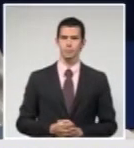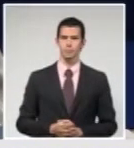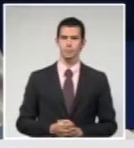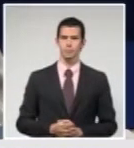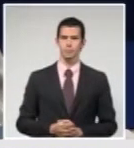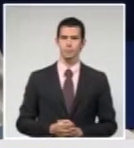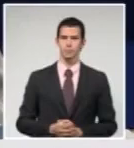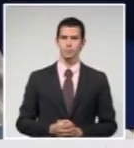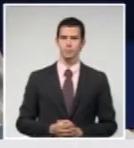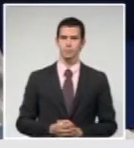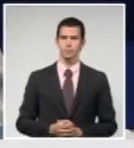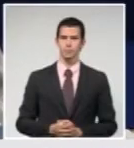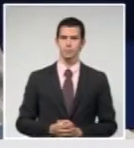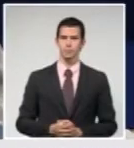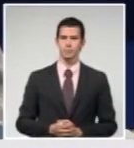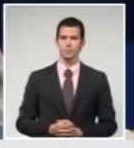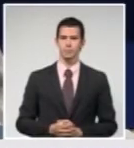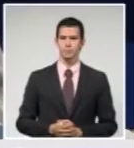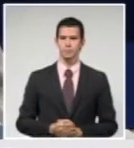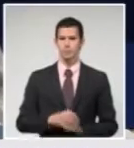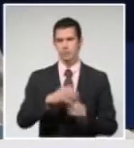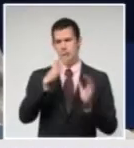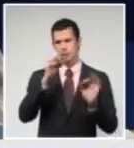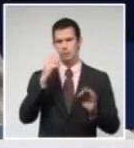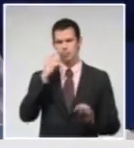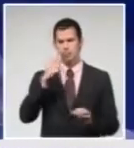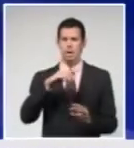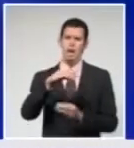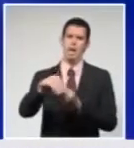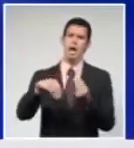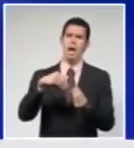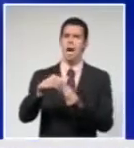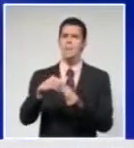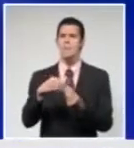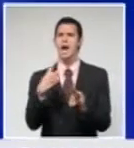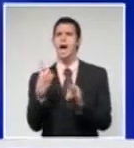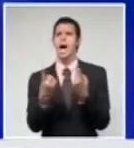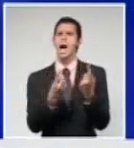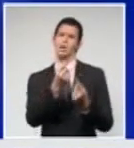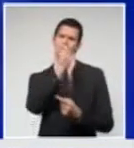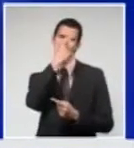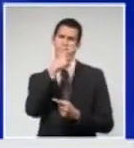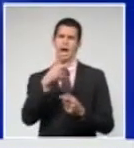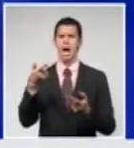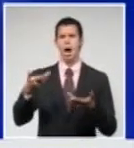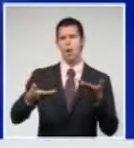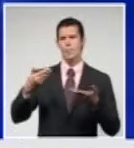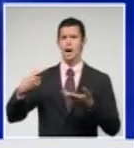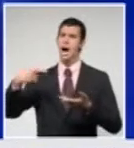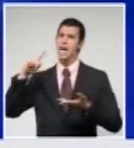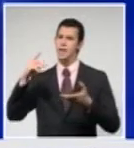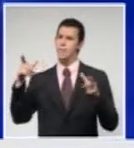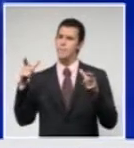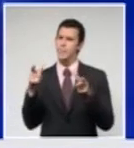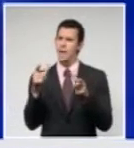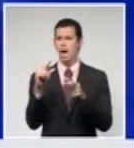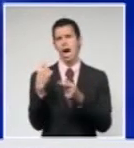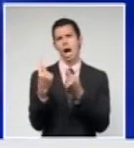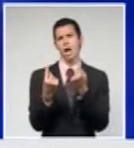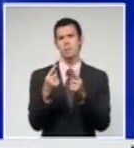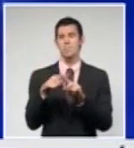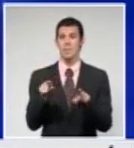Given yesterday's results by province, Ciego de Ávila continues to have the highest confirmed case rate